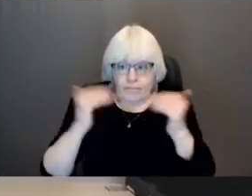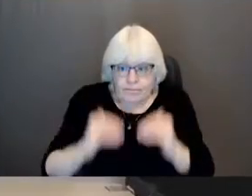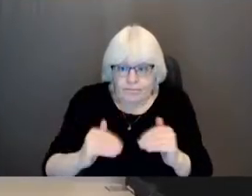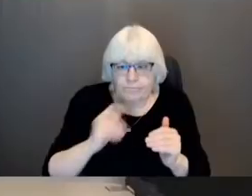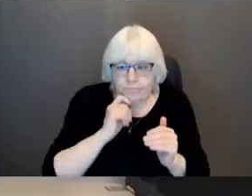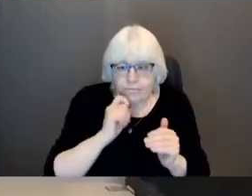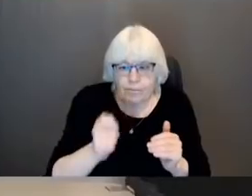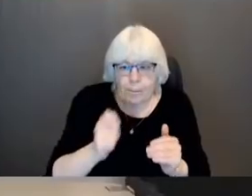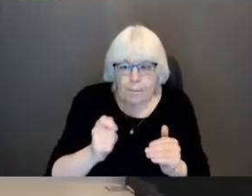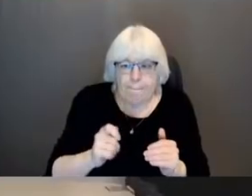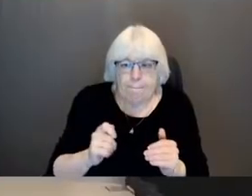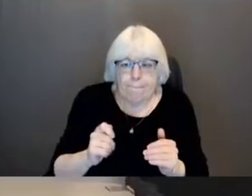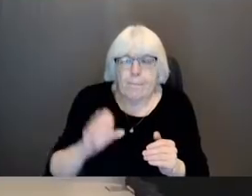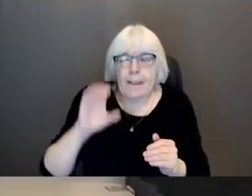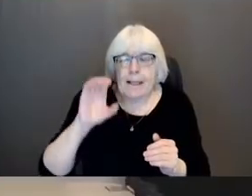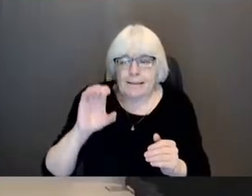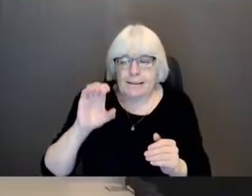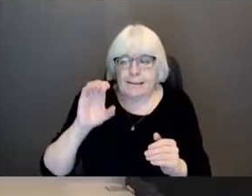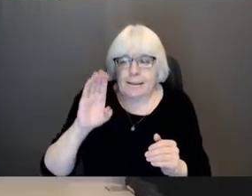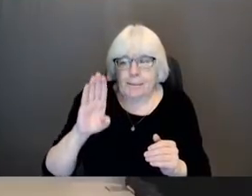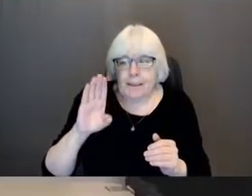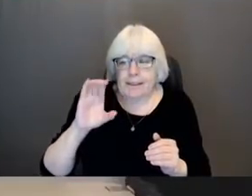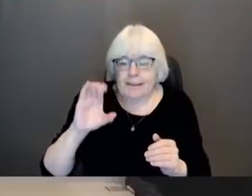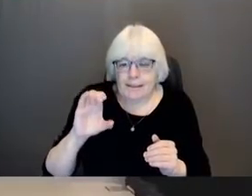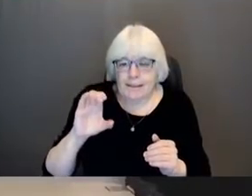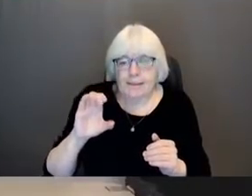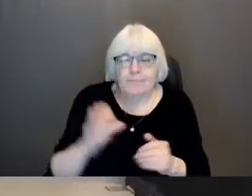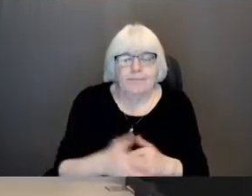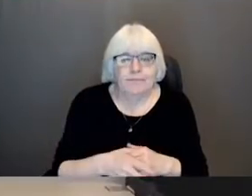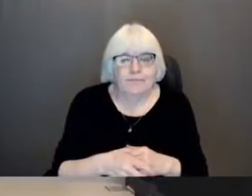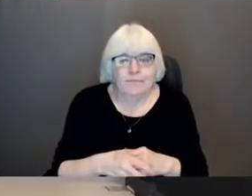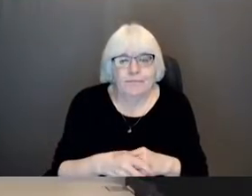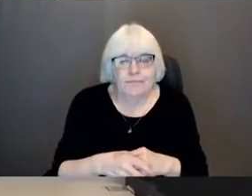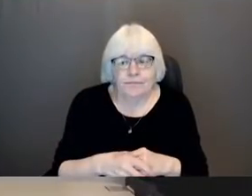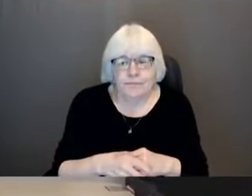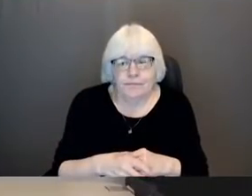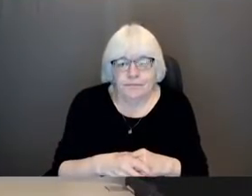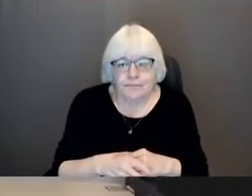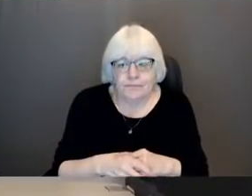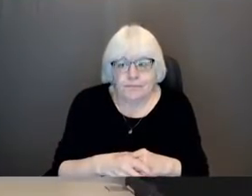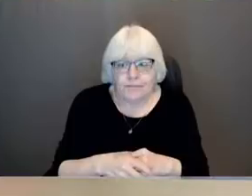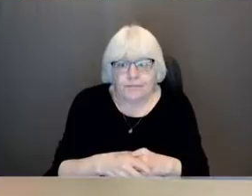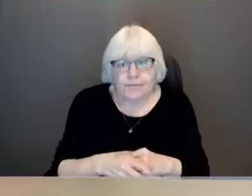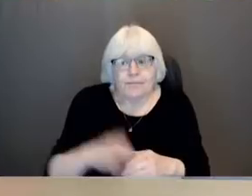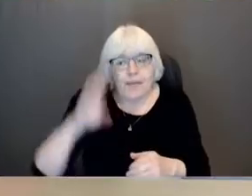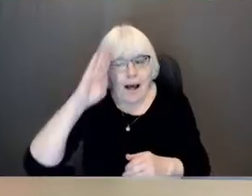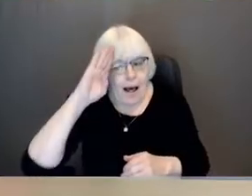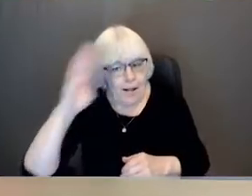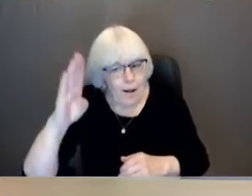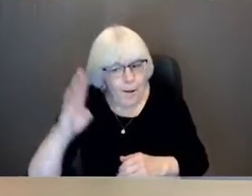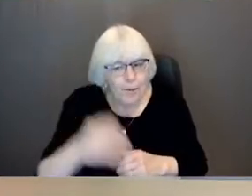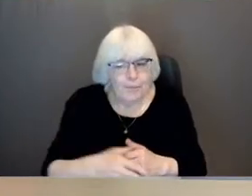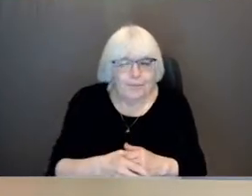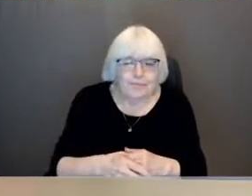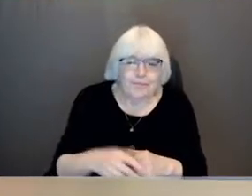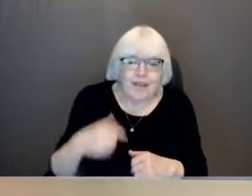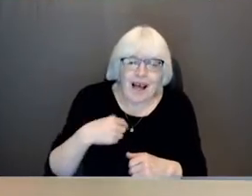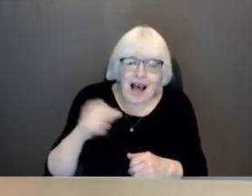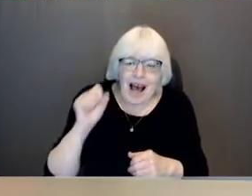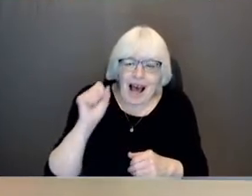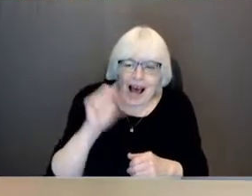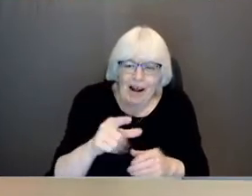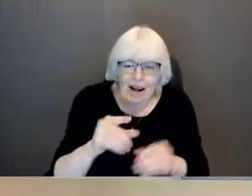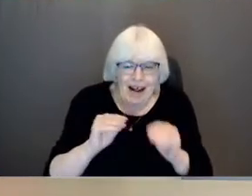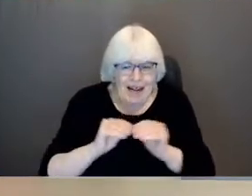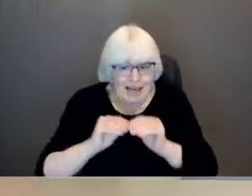Hi, everyone. Dr. Morrison, my first question is about the isolation changes. My main question on that is